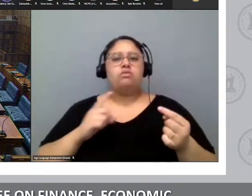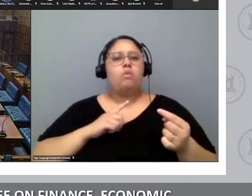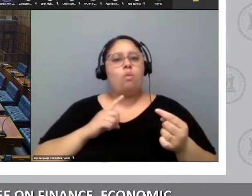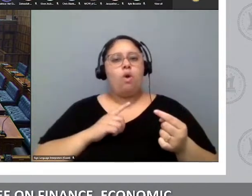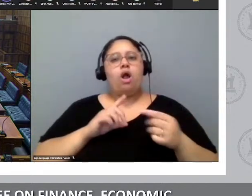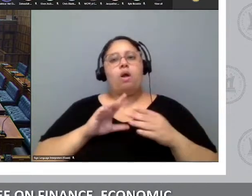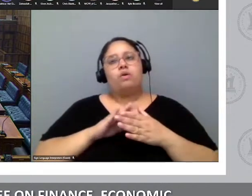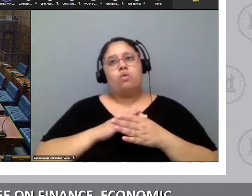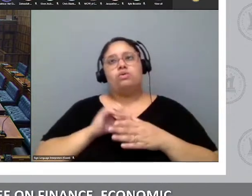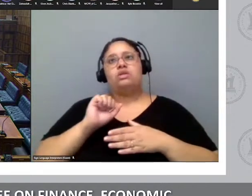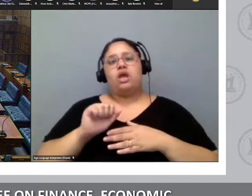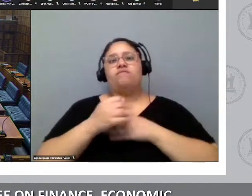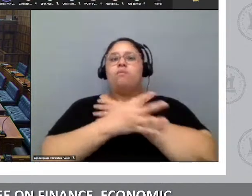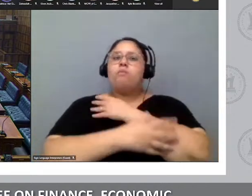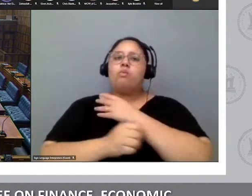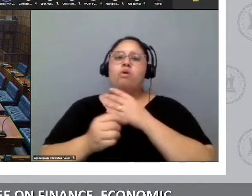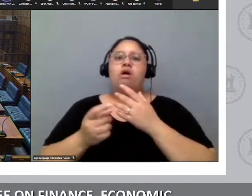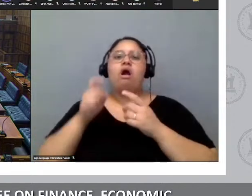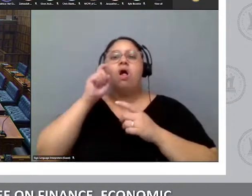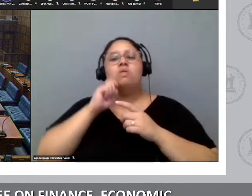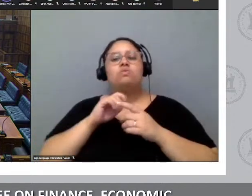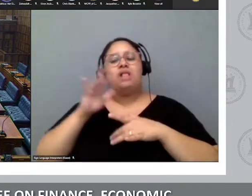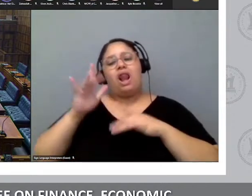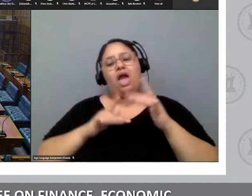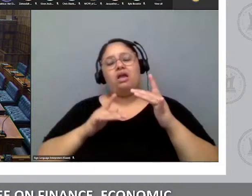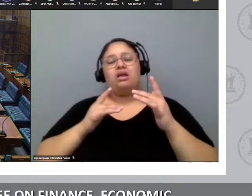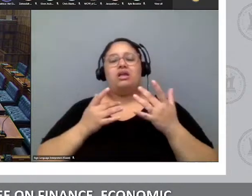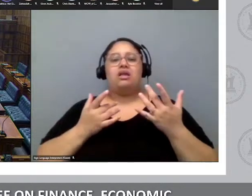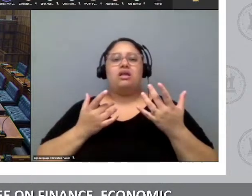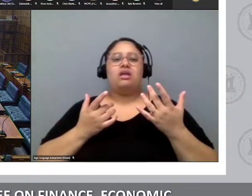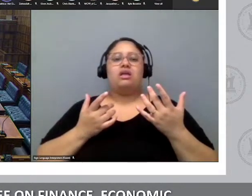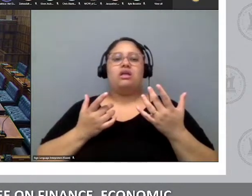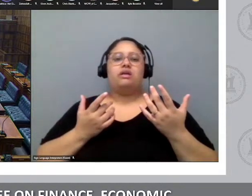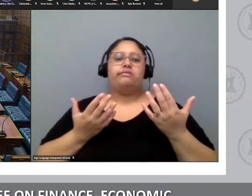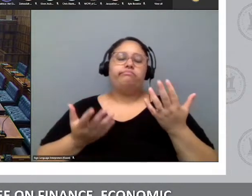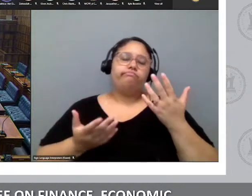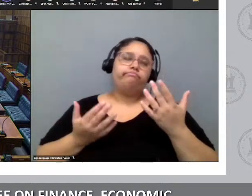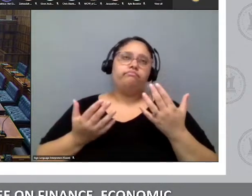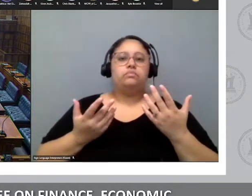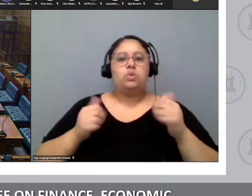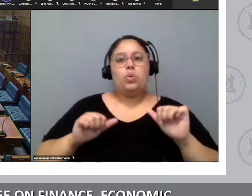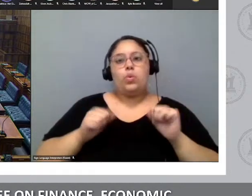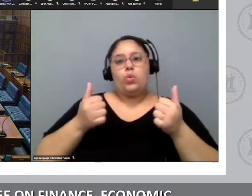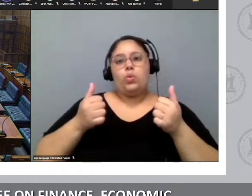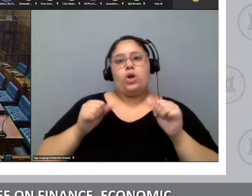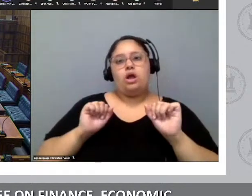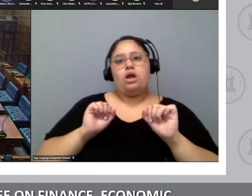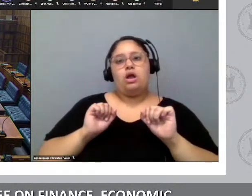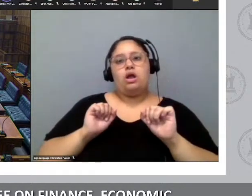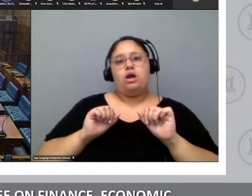poor and outdated and and lack of uh you know well-maintained